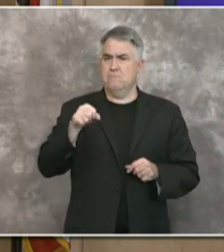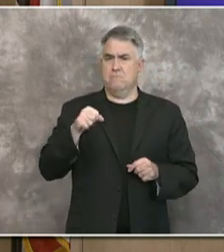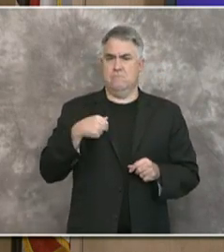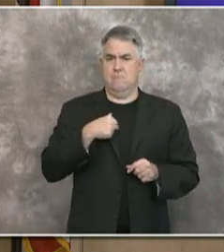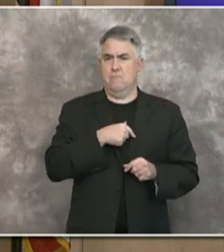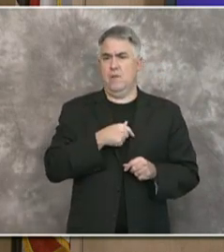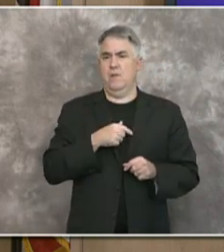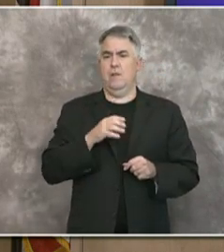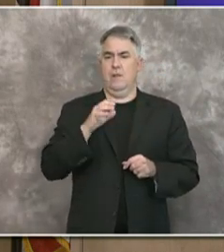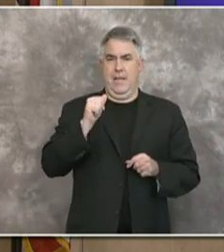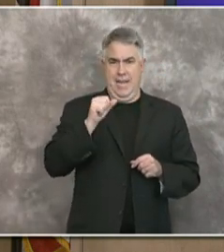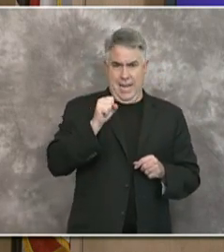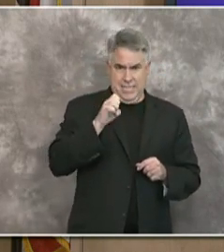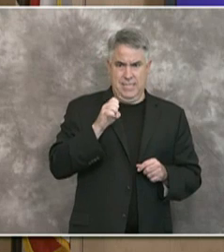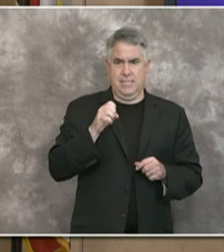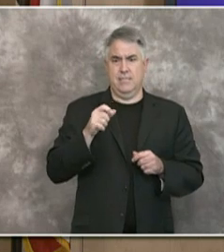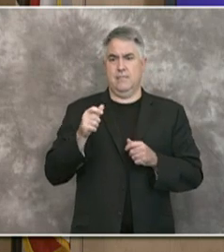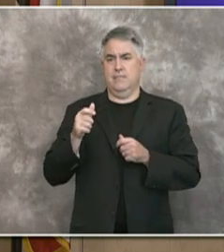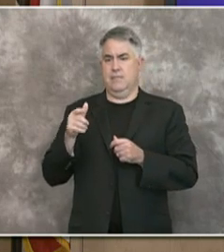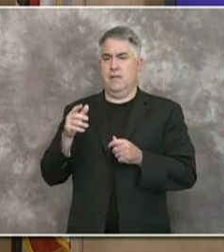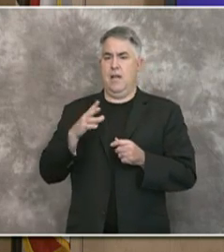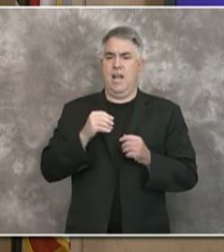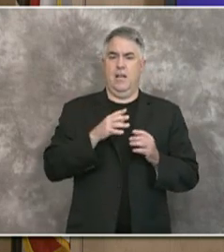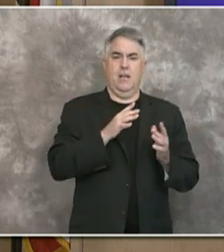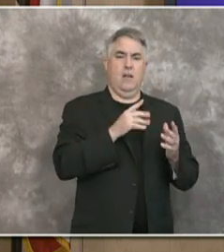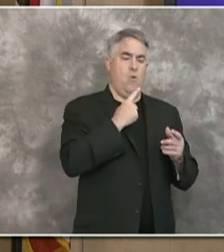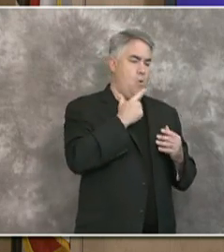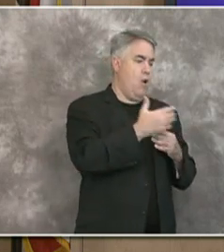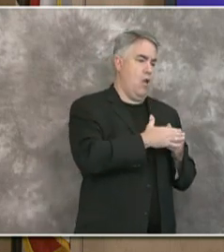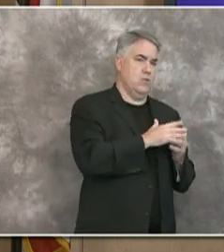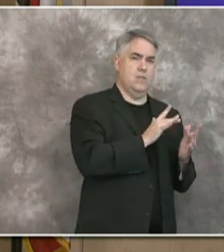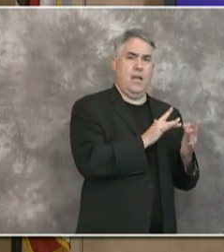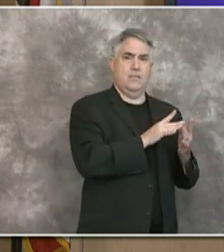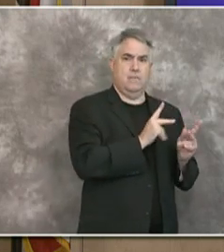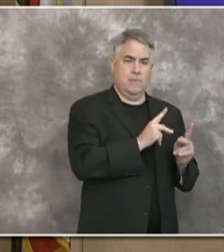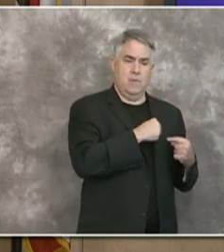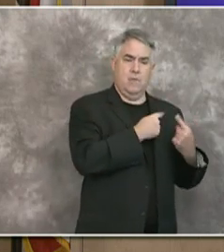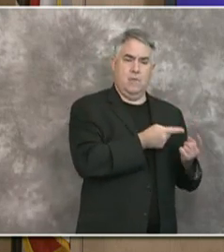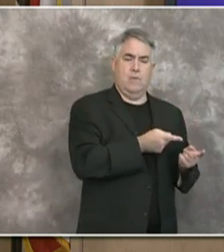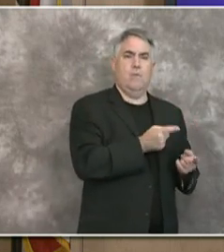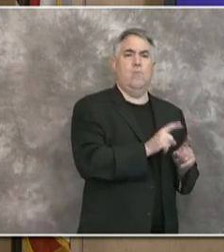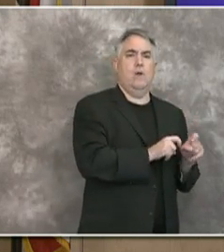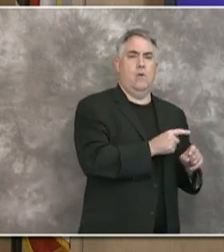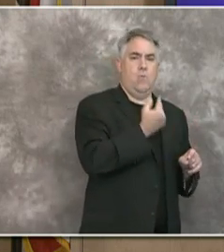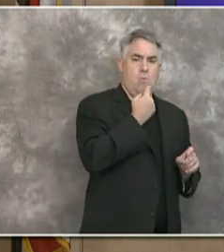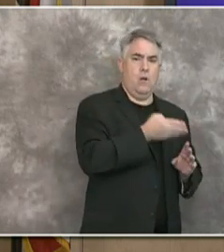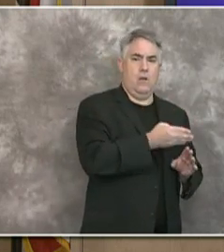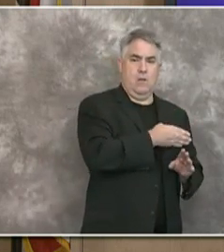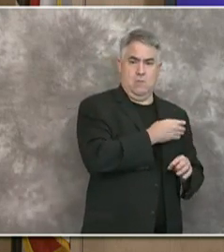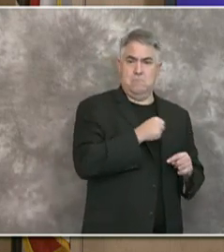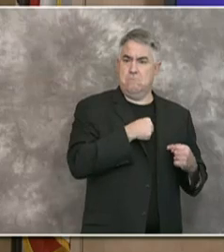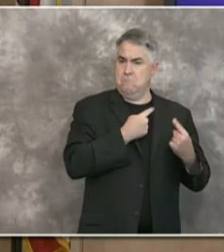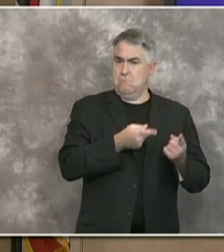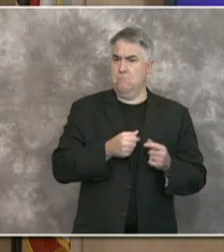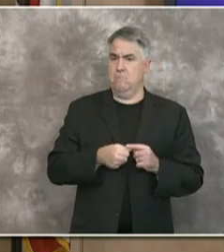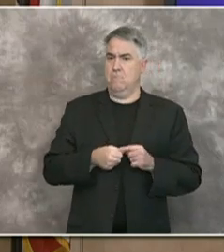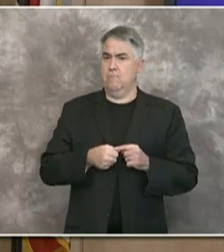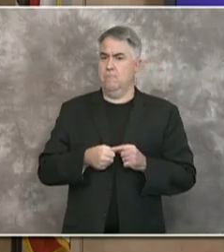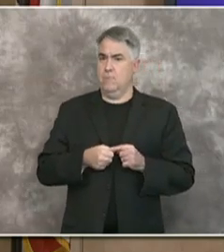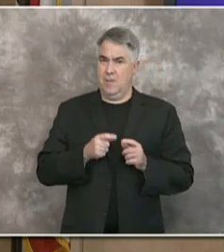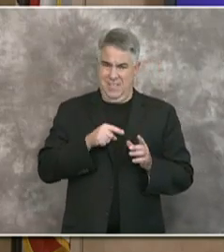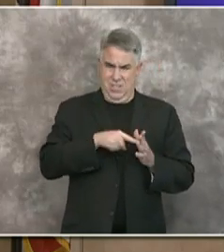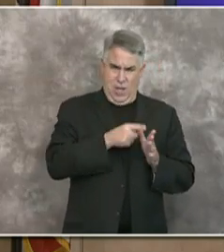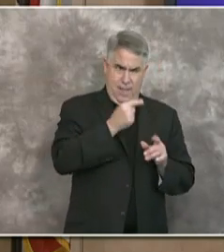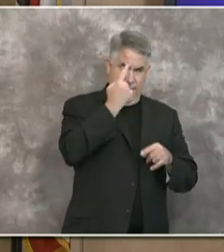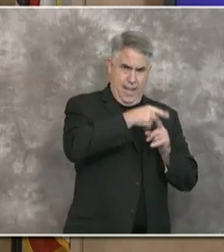case investigations and close contact investigations really since the outbreak began. And with the current volume,